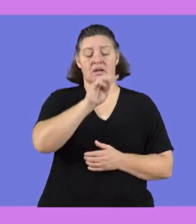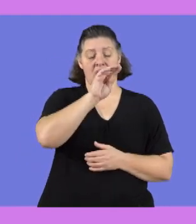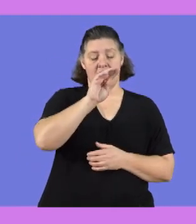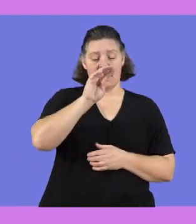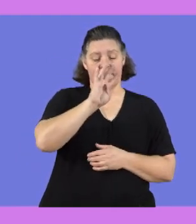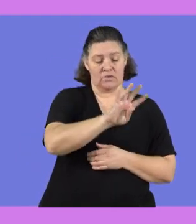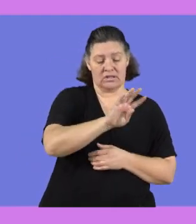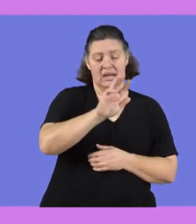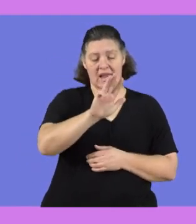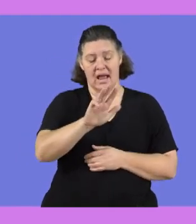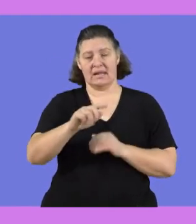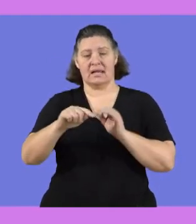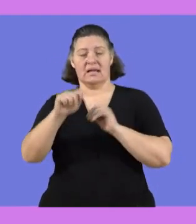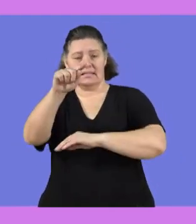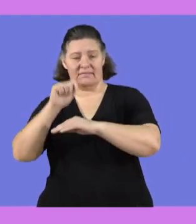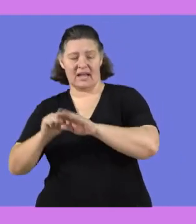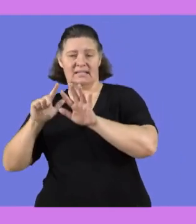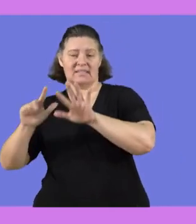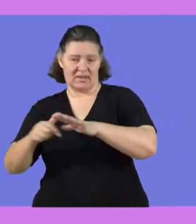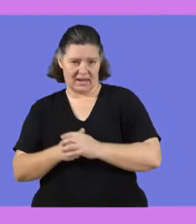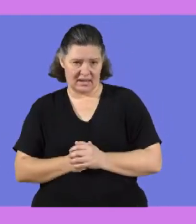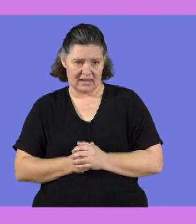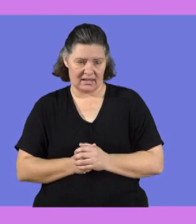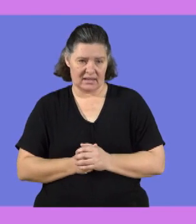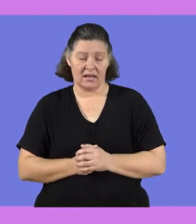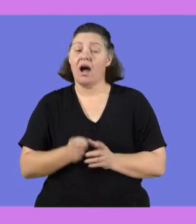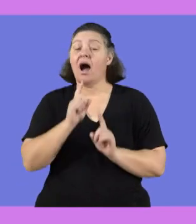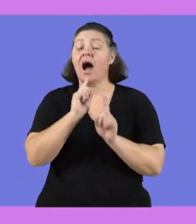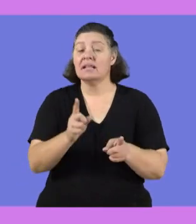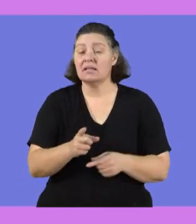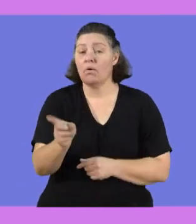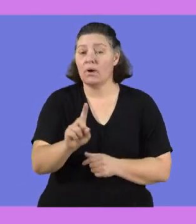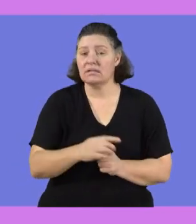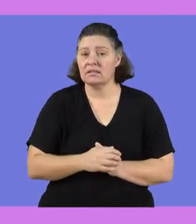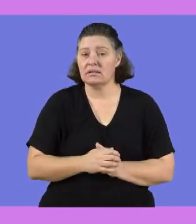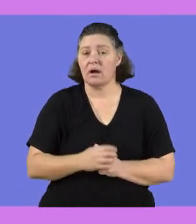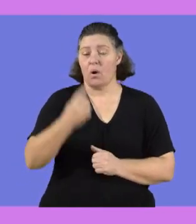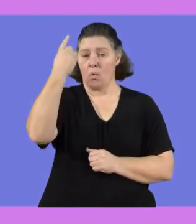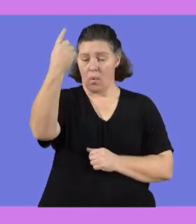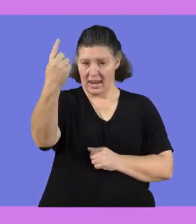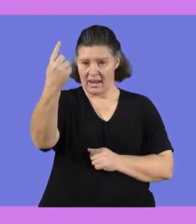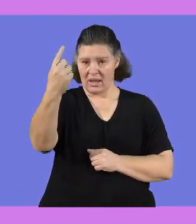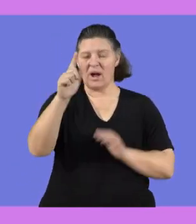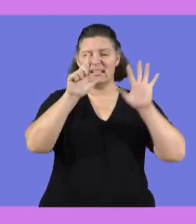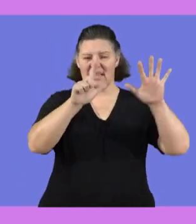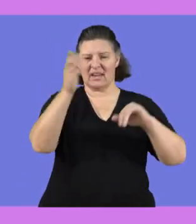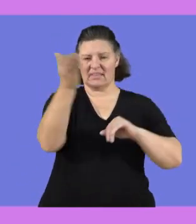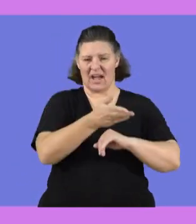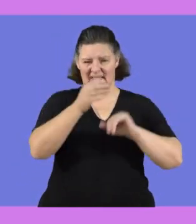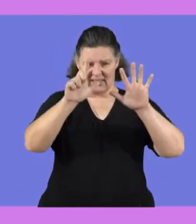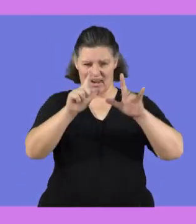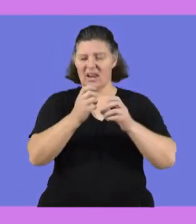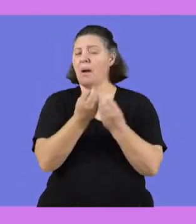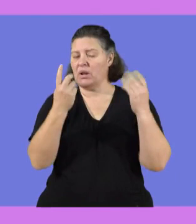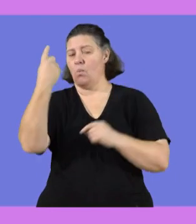49 divided by 7, and then the answer that we are going to get, the numerator will be 1